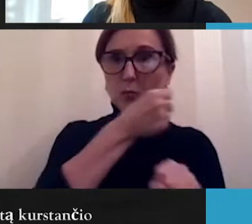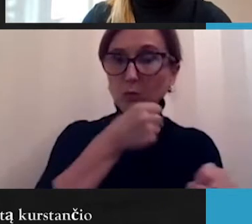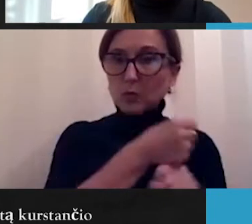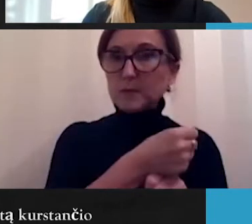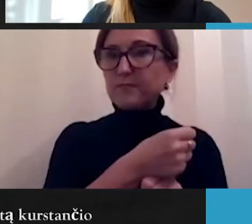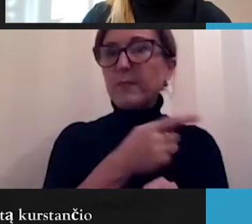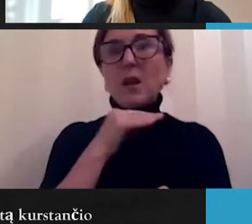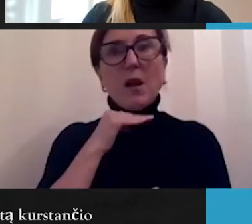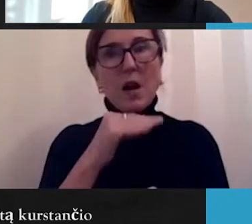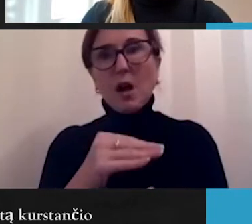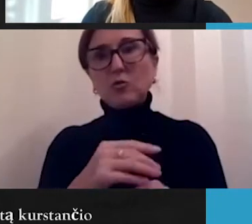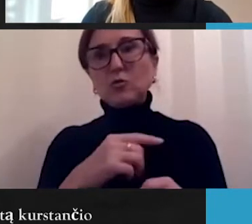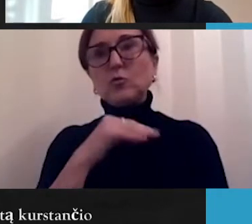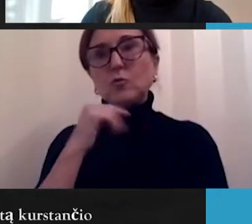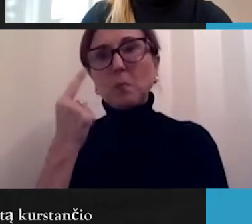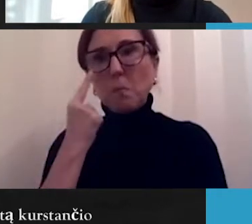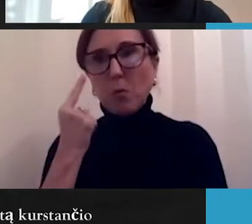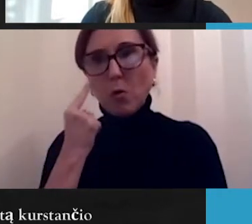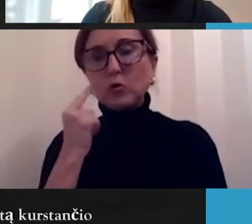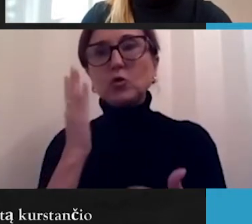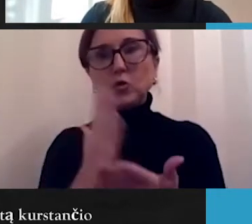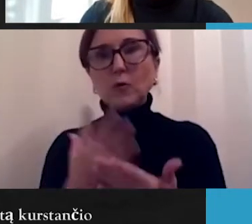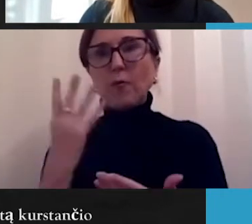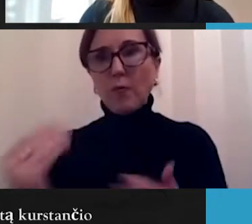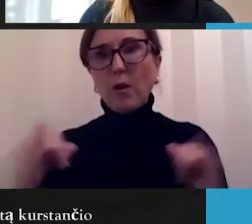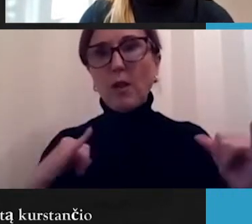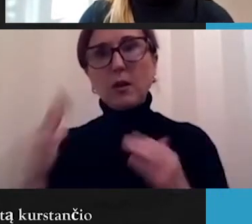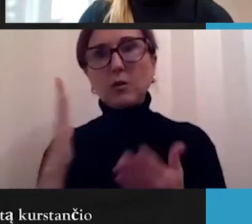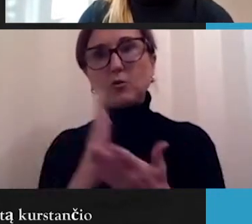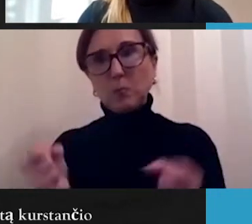violent, then the criterion of